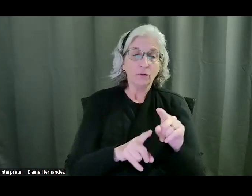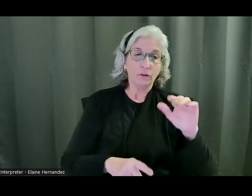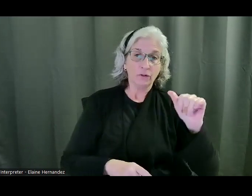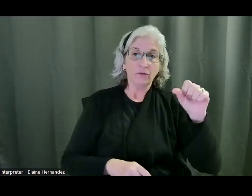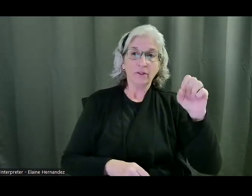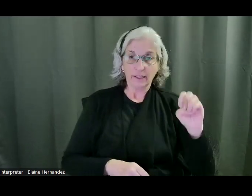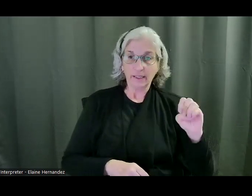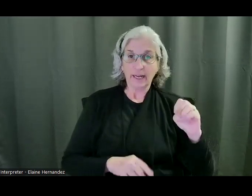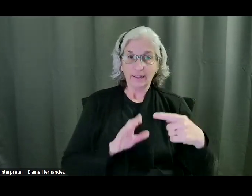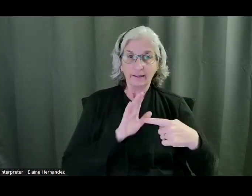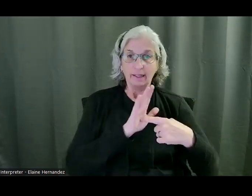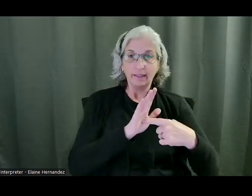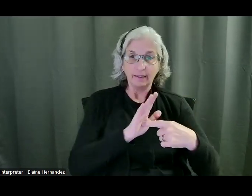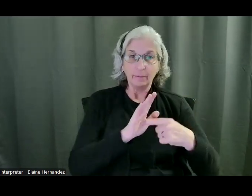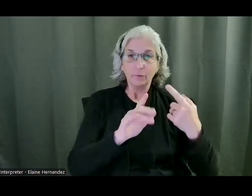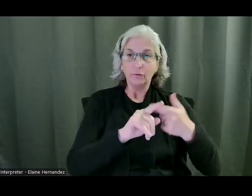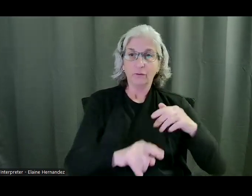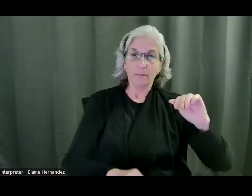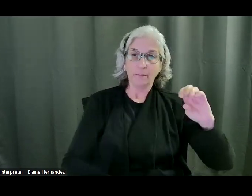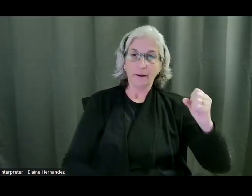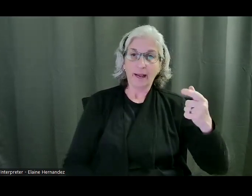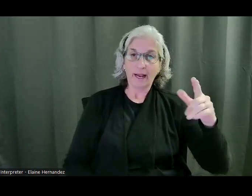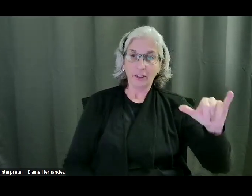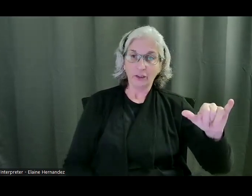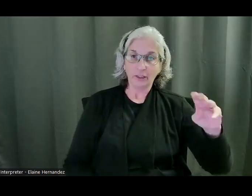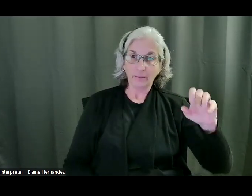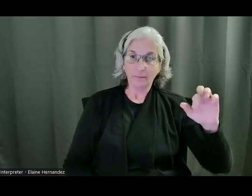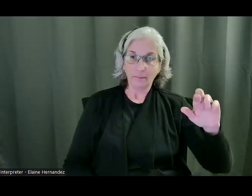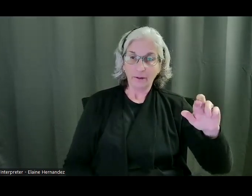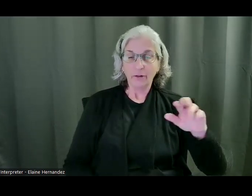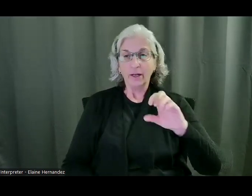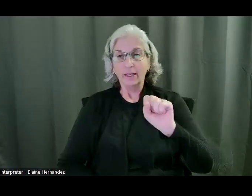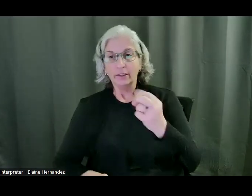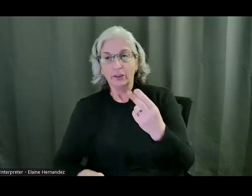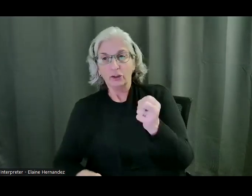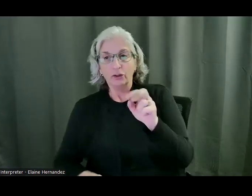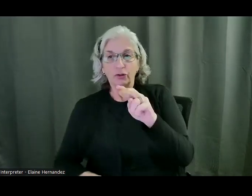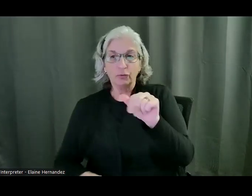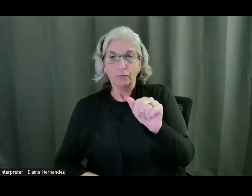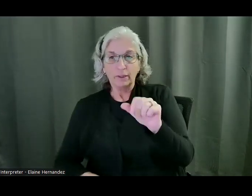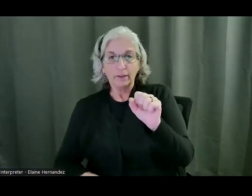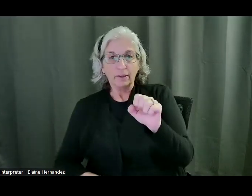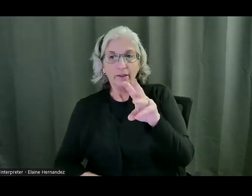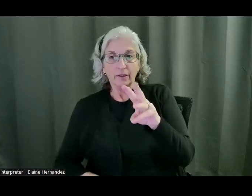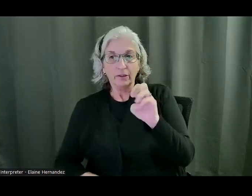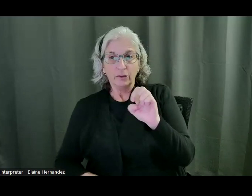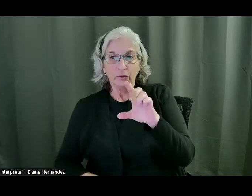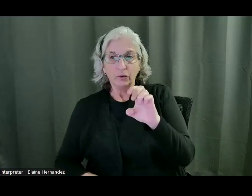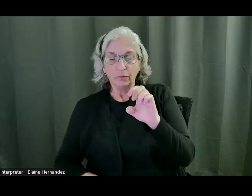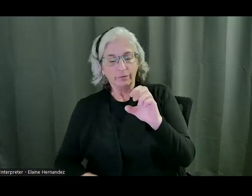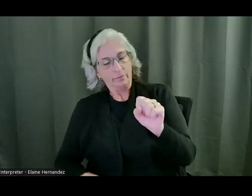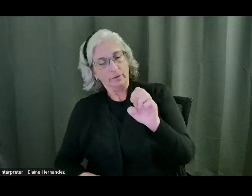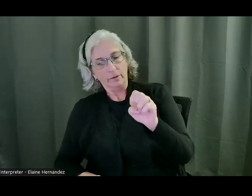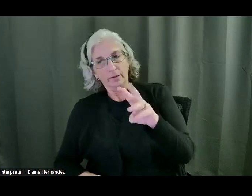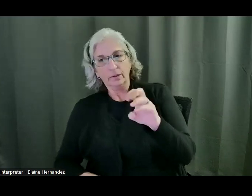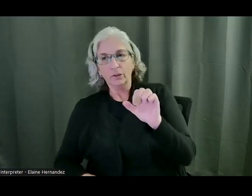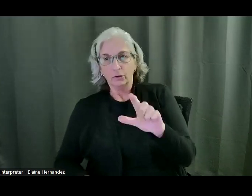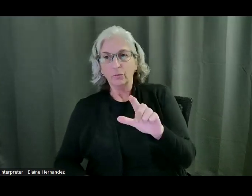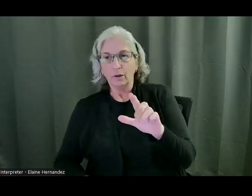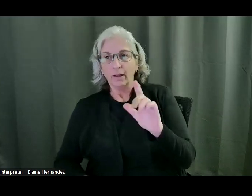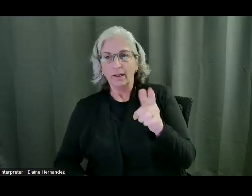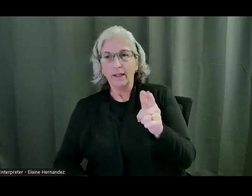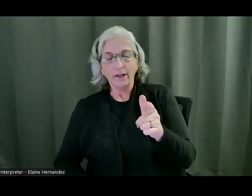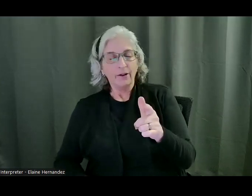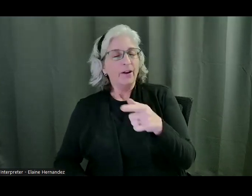and Sherrina Sewell a little bit later on. So they get to bring that perspective they have from, the field that I think is